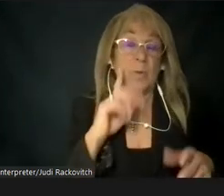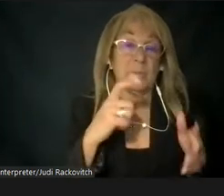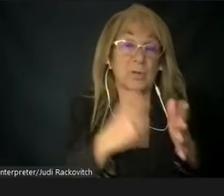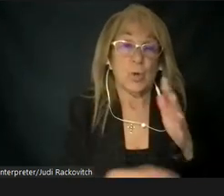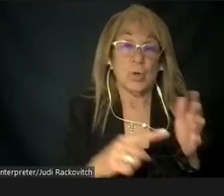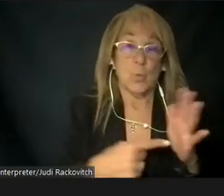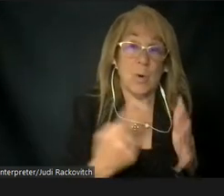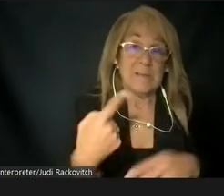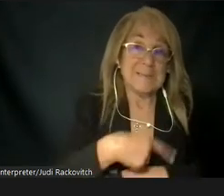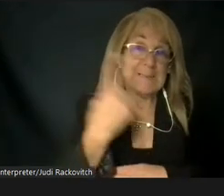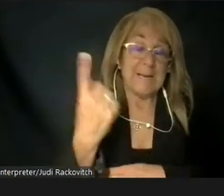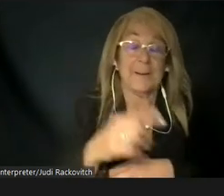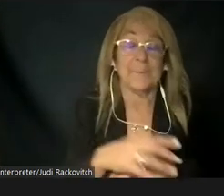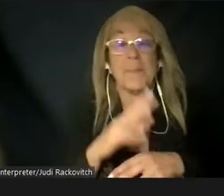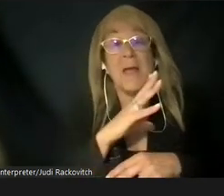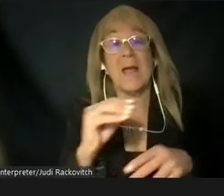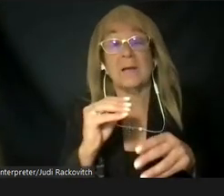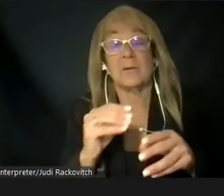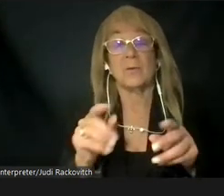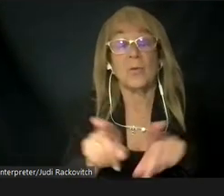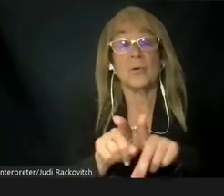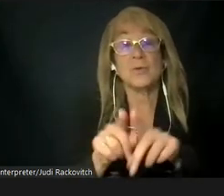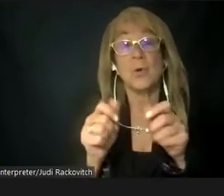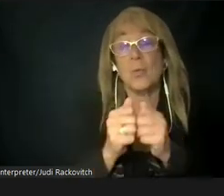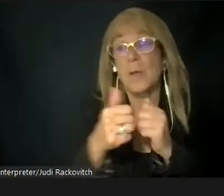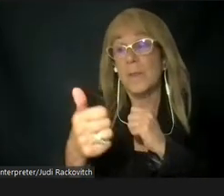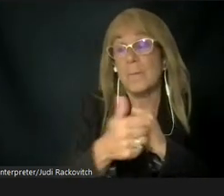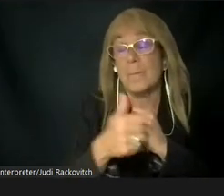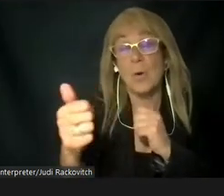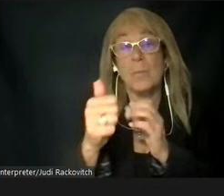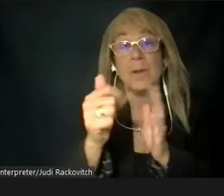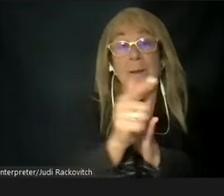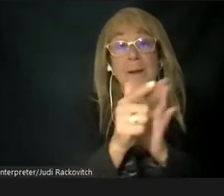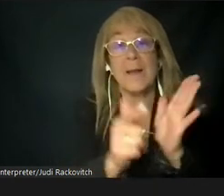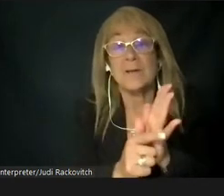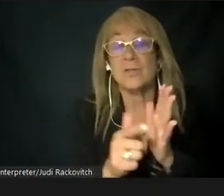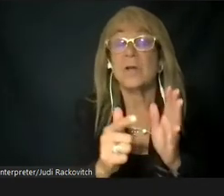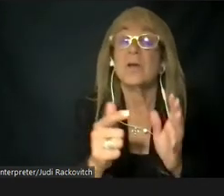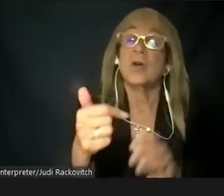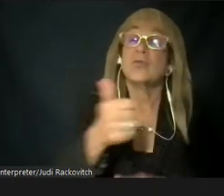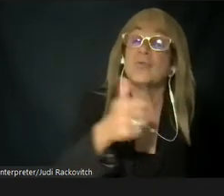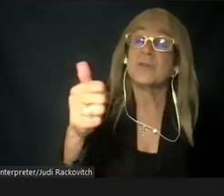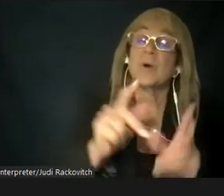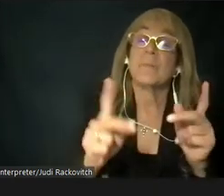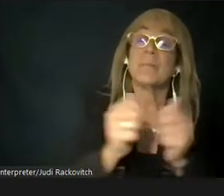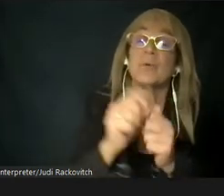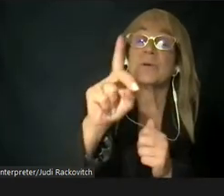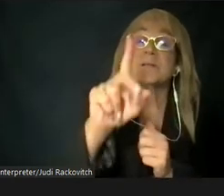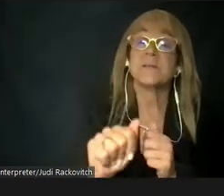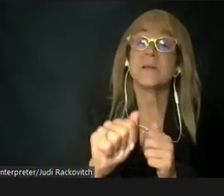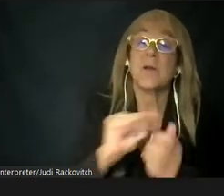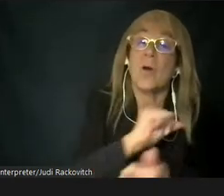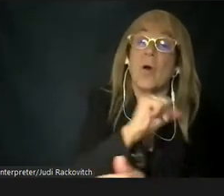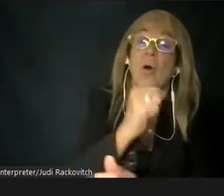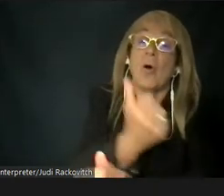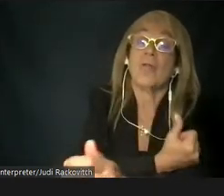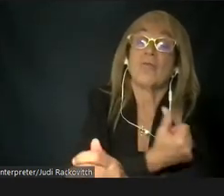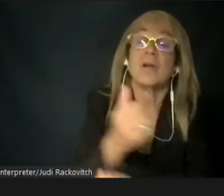Reform and Traffic Mobility Act for qualifying vehicles transporting persons with disabilities, qualifying authorized emergency vehicles.